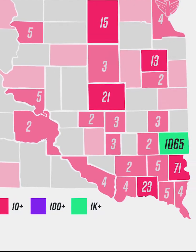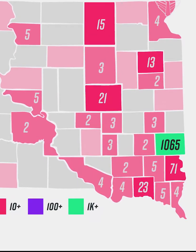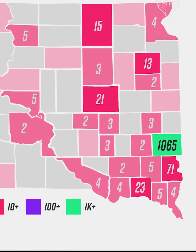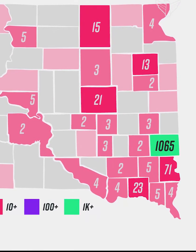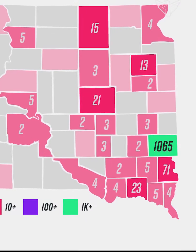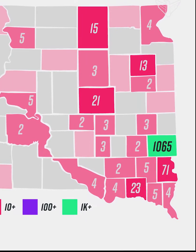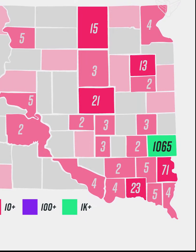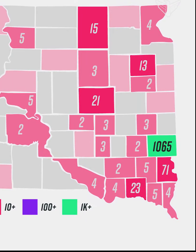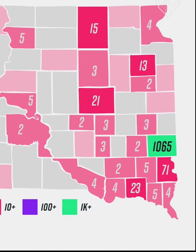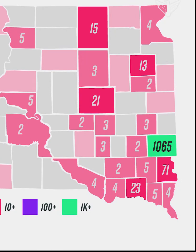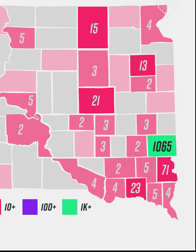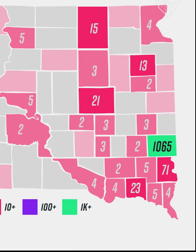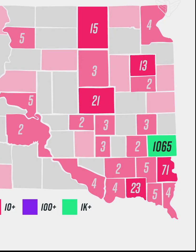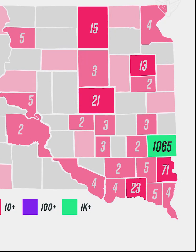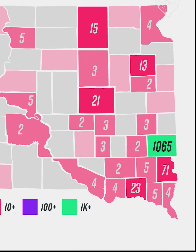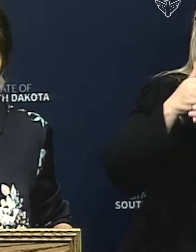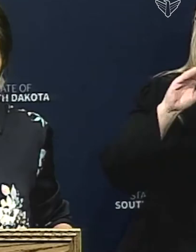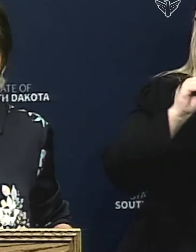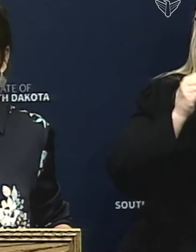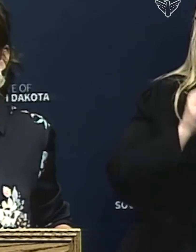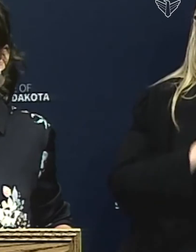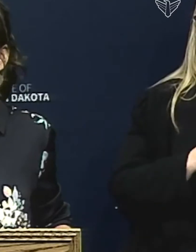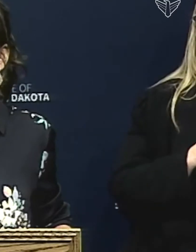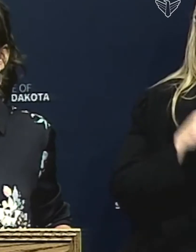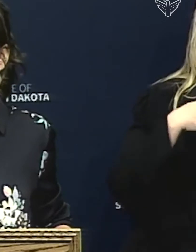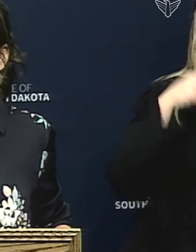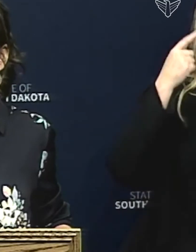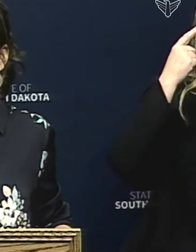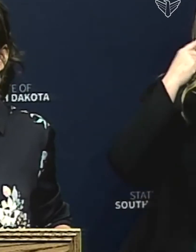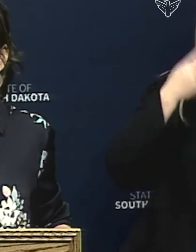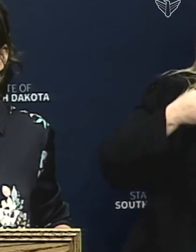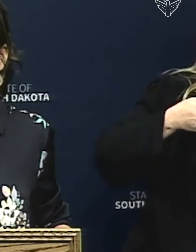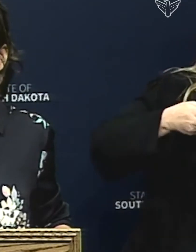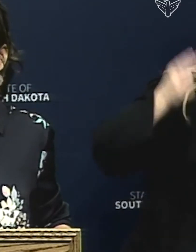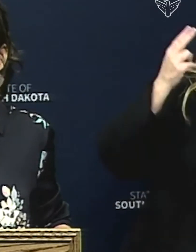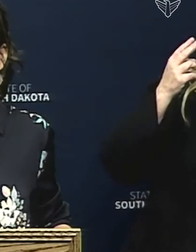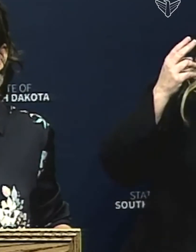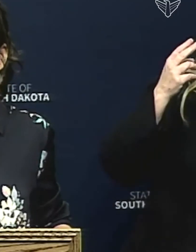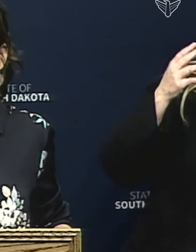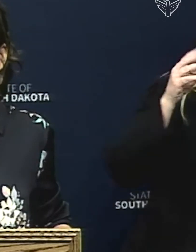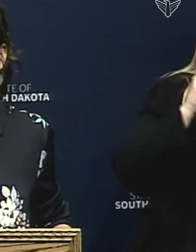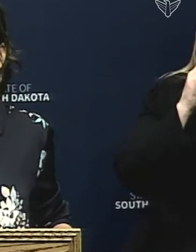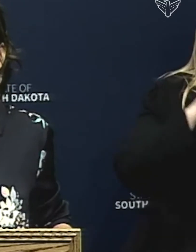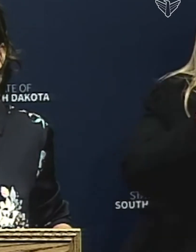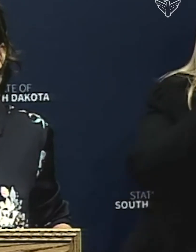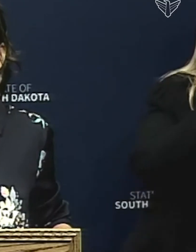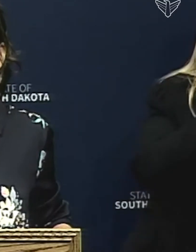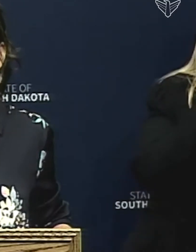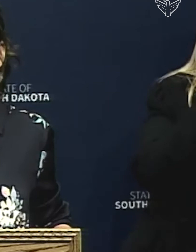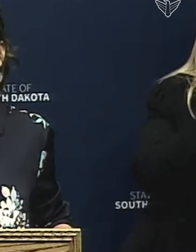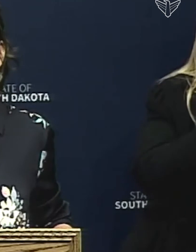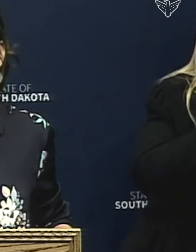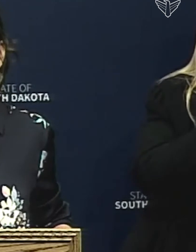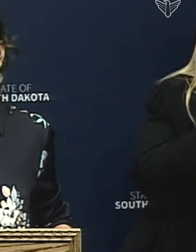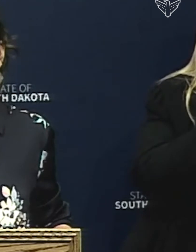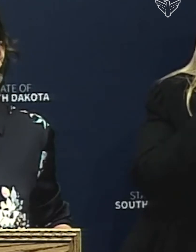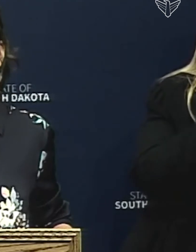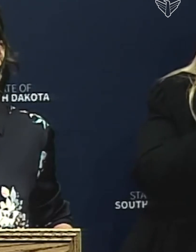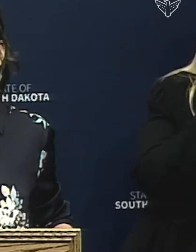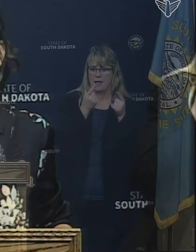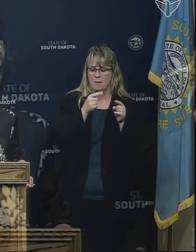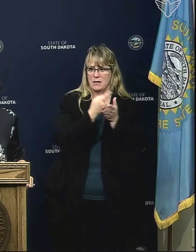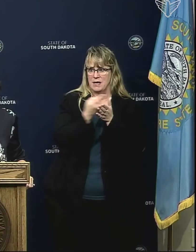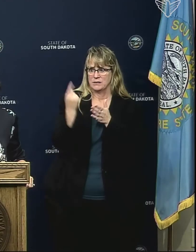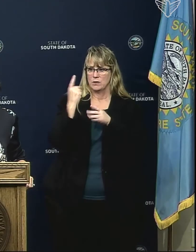of 1,311. Governor Kristi Noem says the high point in unemployment claims was last week, but she's expecting that number to go